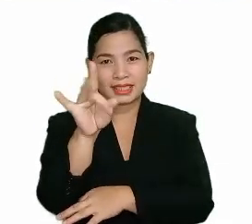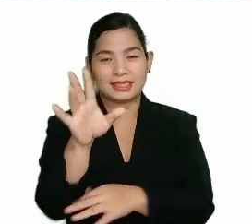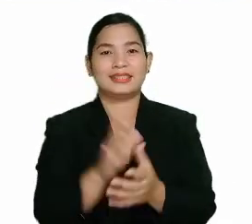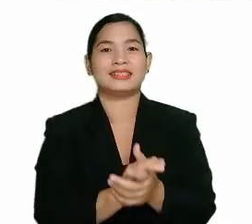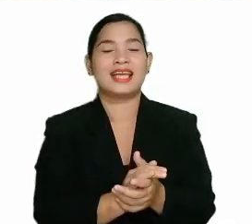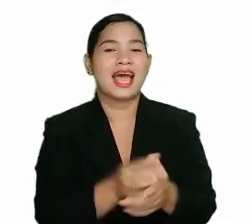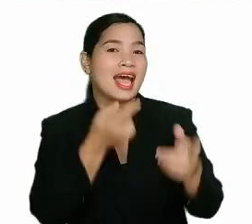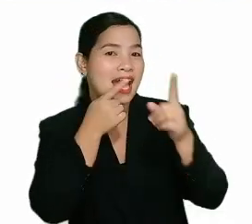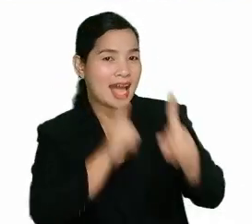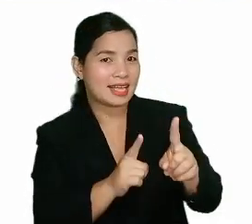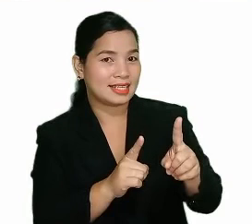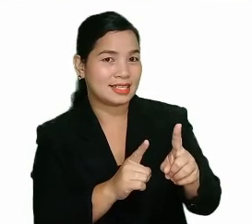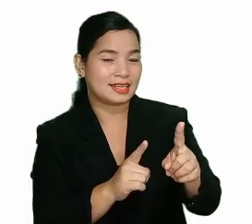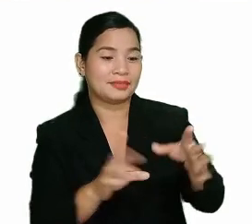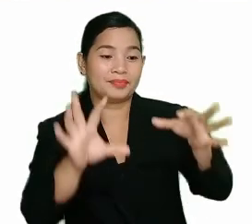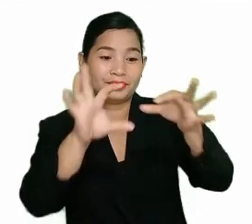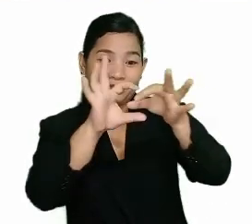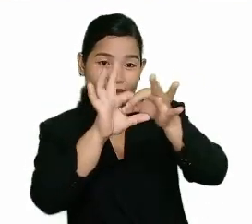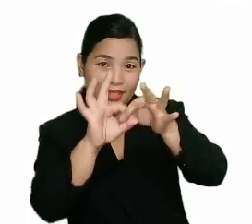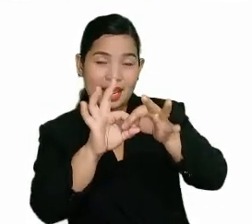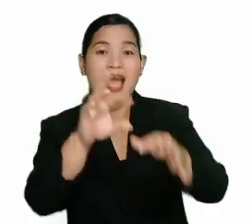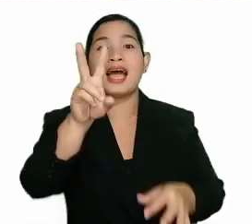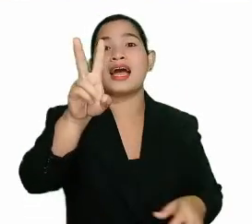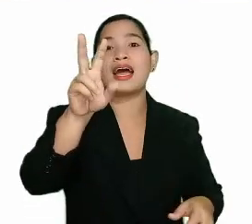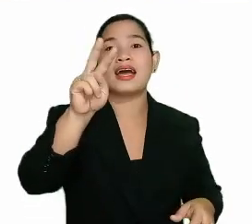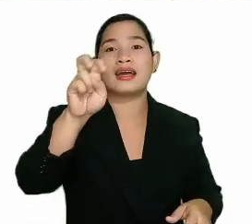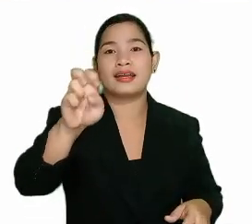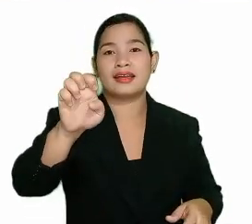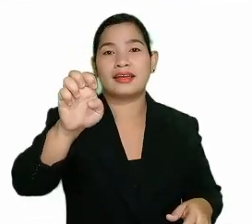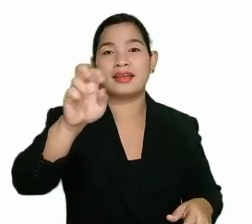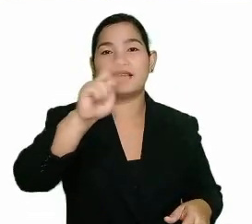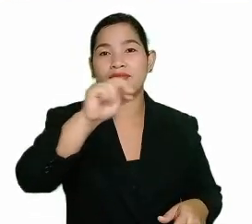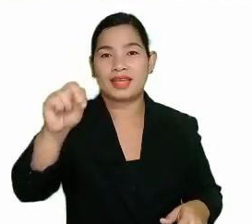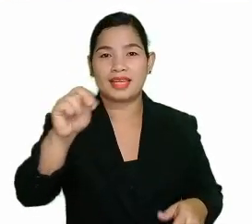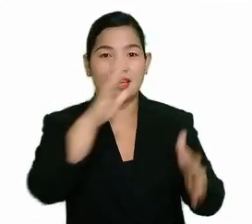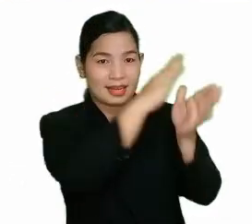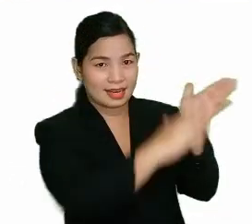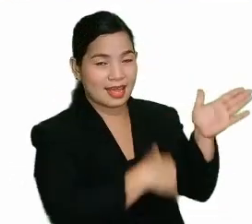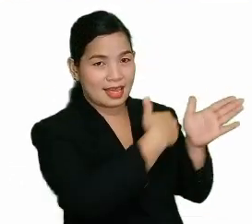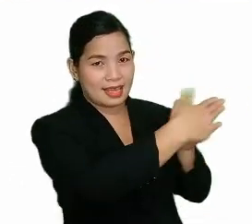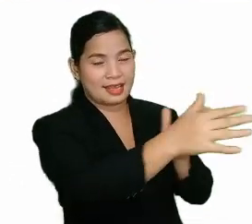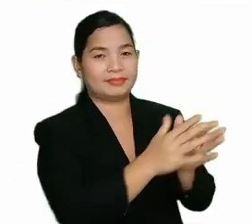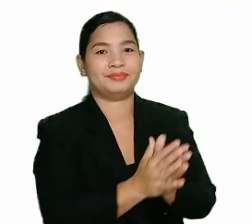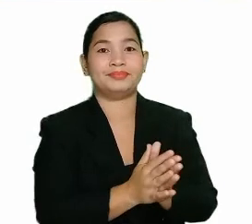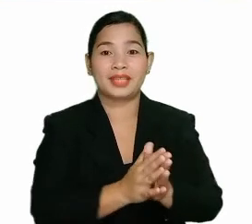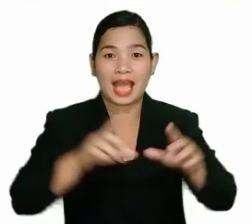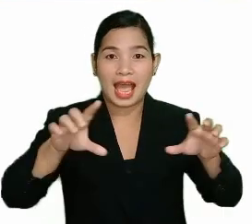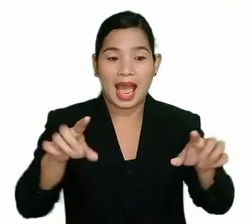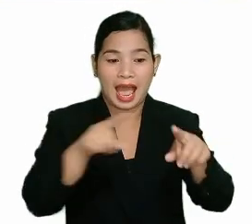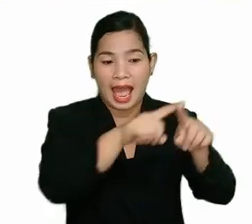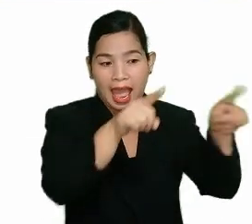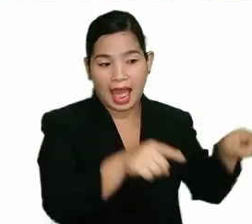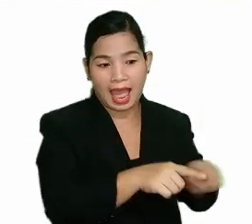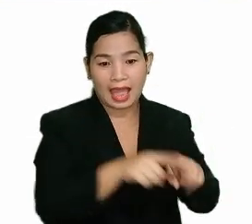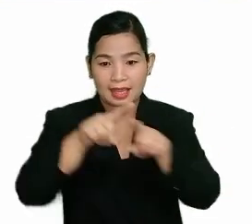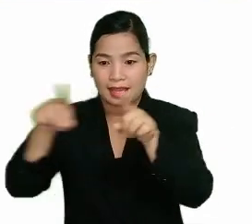fill in the Venn diagram of what it requires. On the outside, labeled as plant